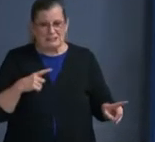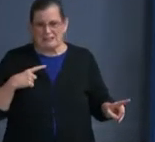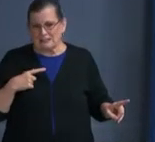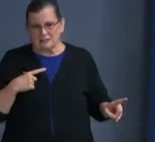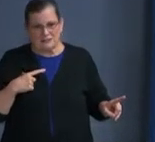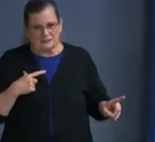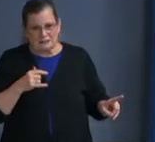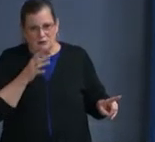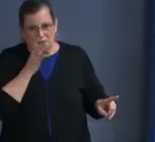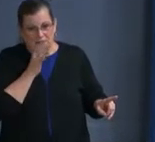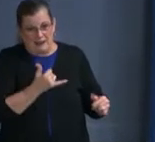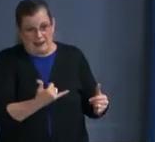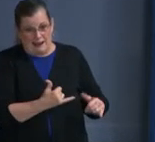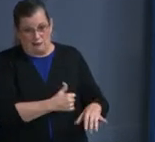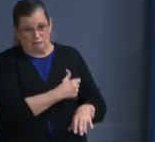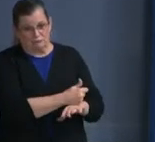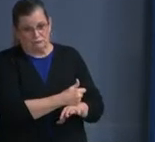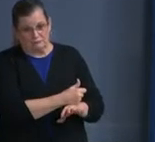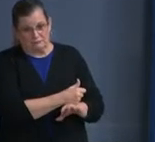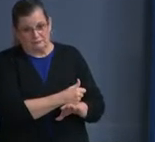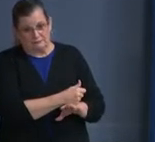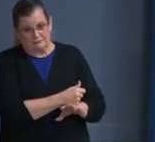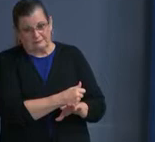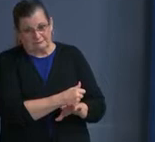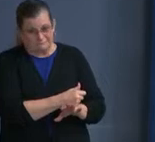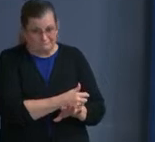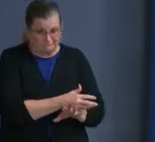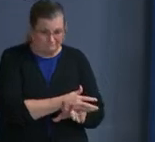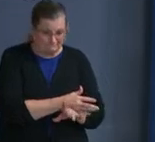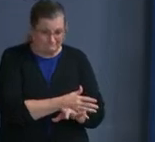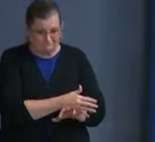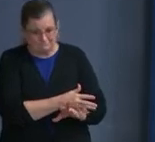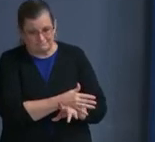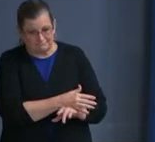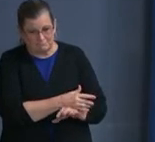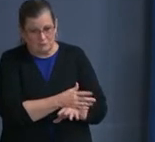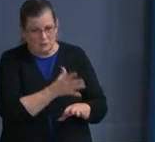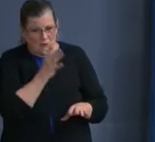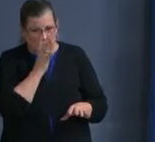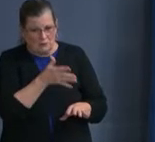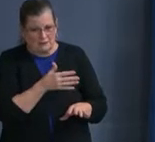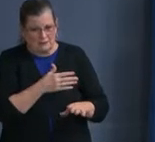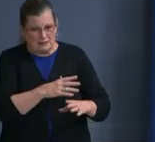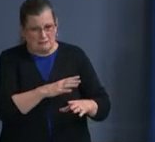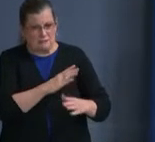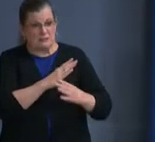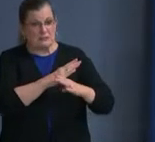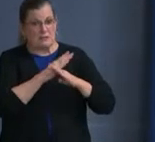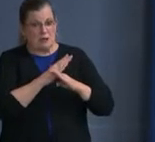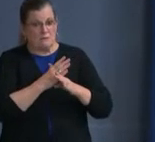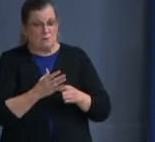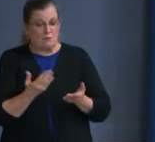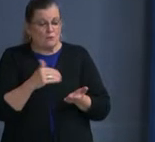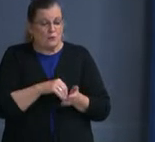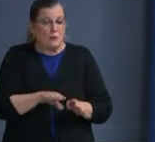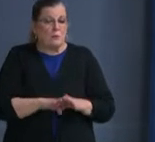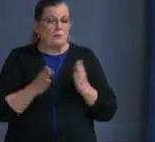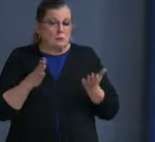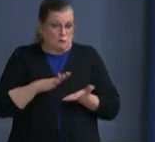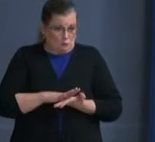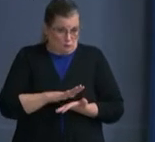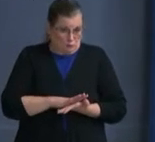was put forth is a smart way to address the reopening of our schools, whether that